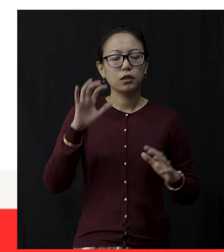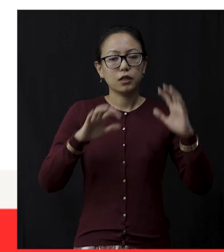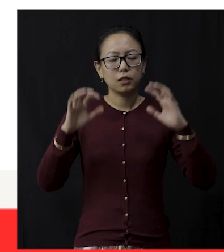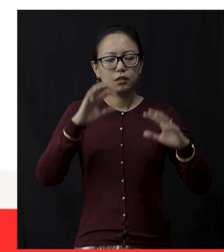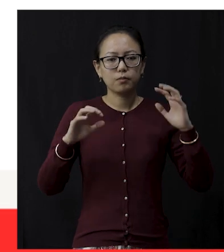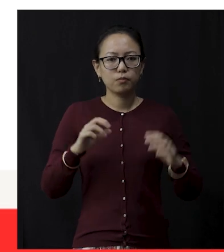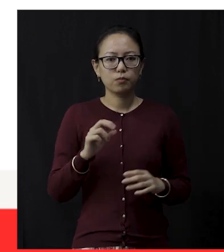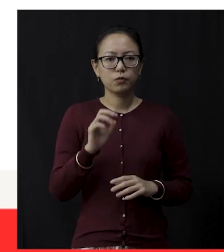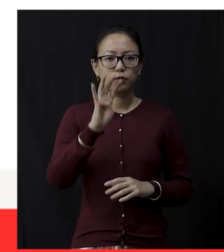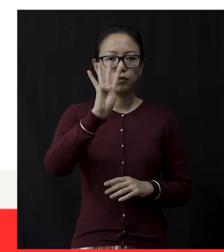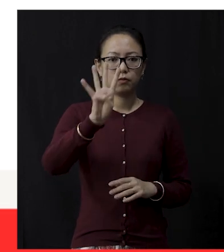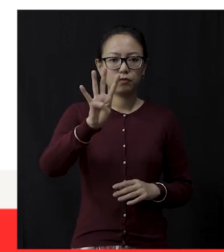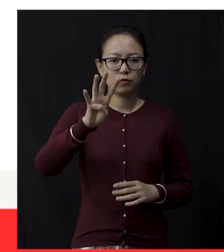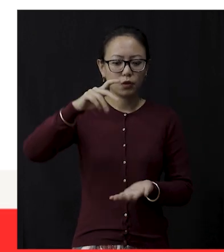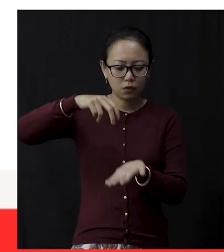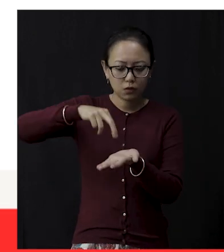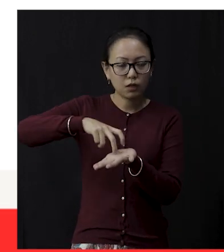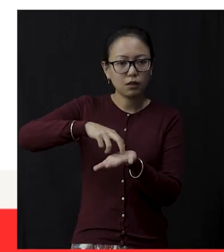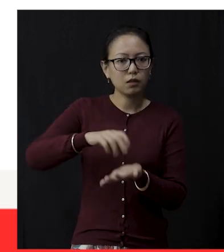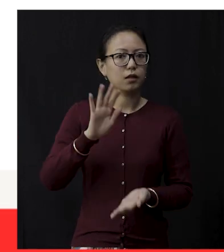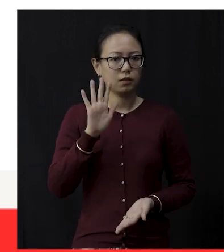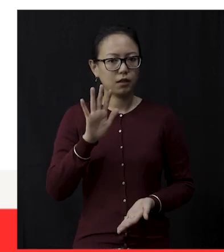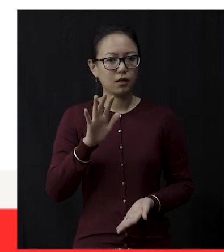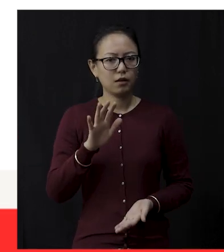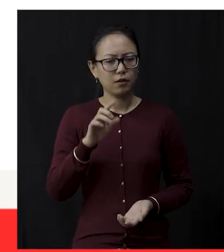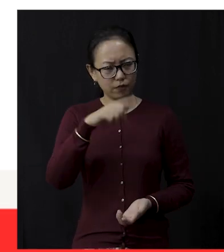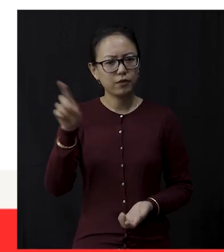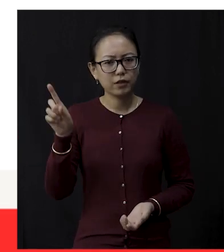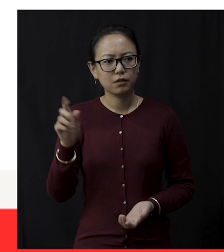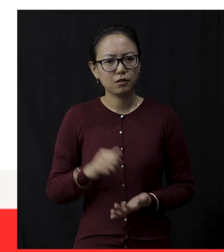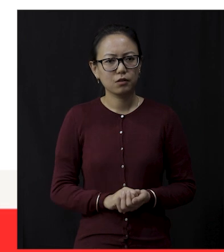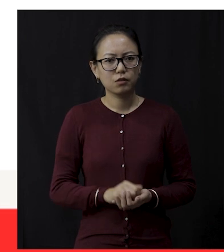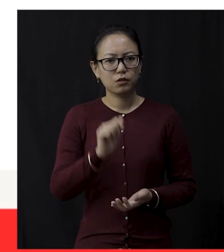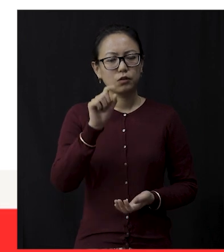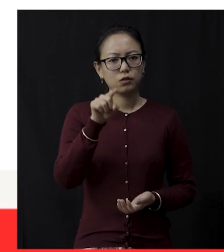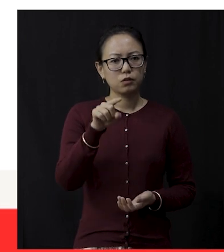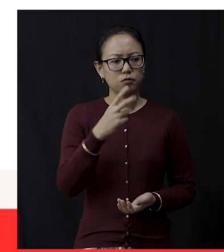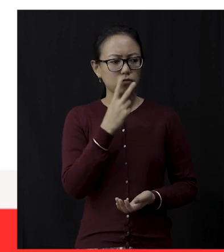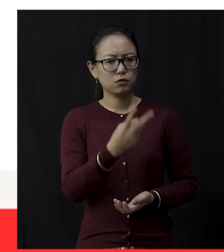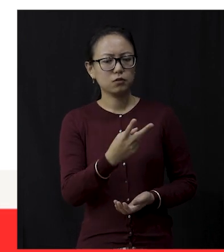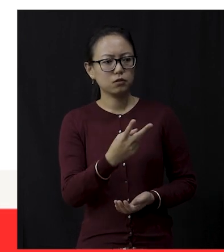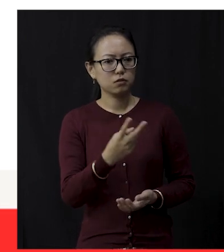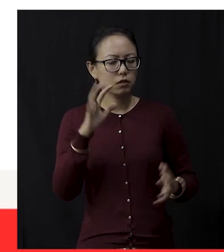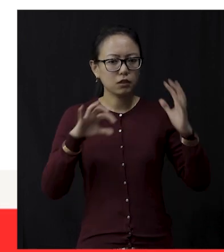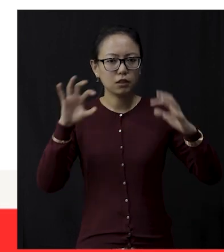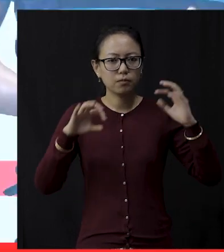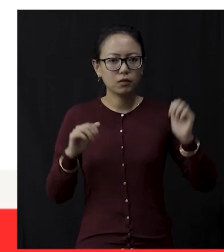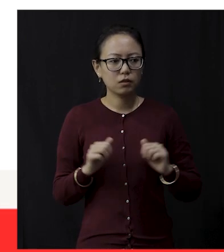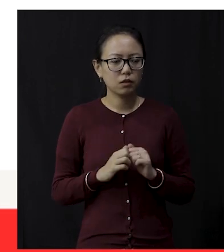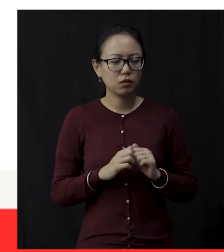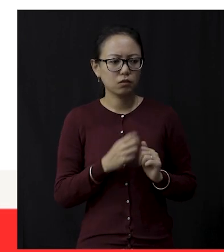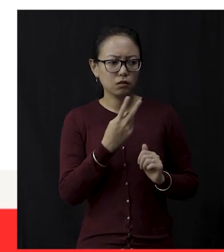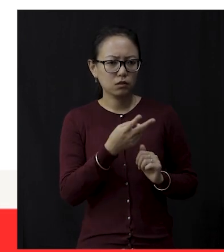right? That is very common, 4 legs. And we have seen many animal with 4 legs, right? But